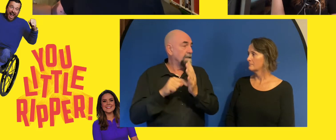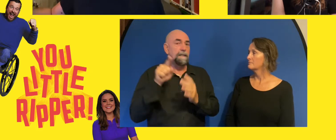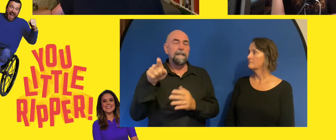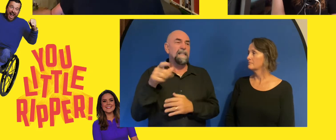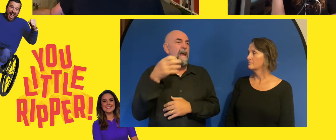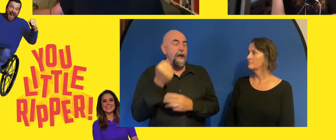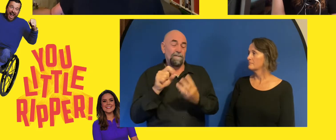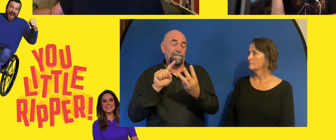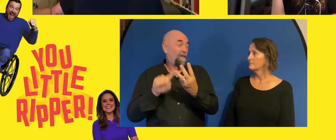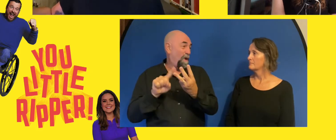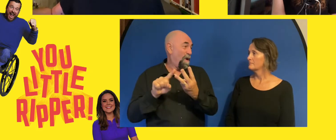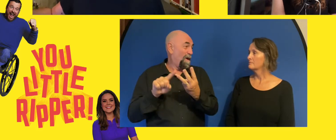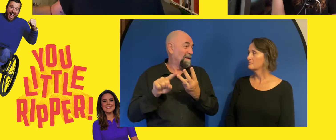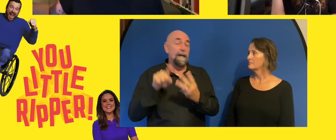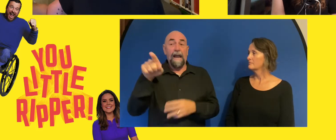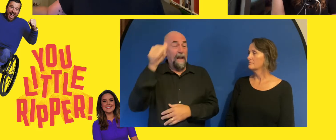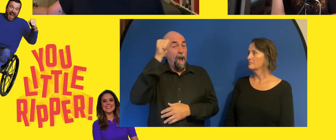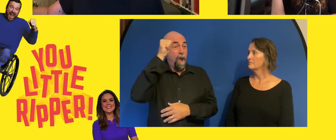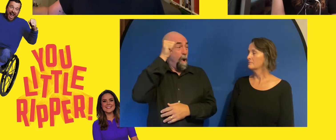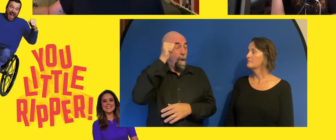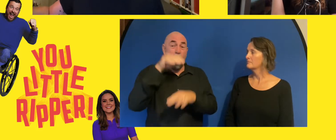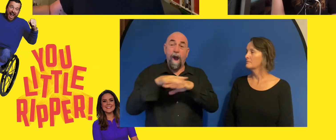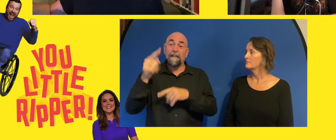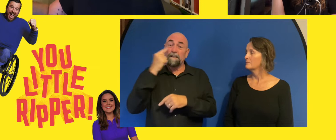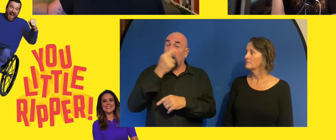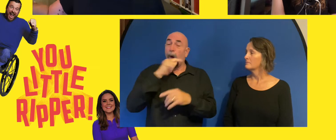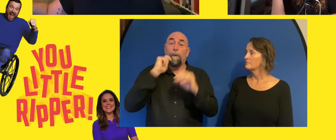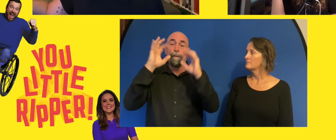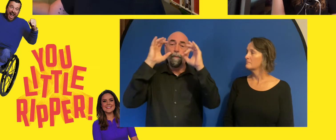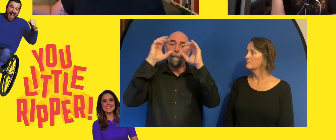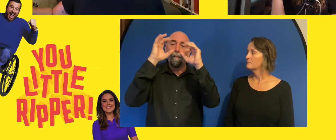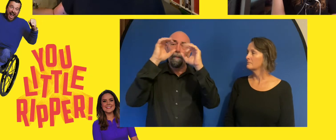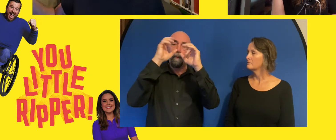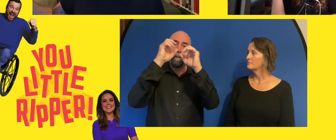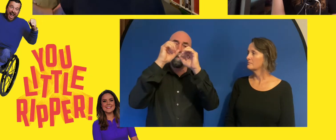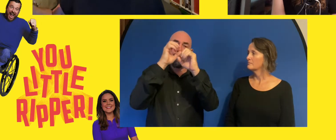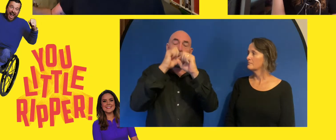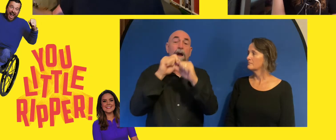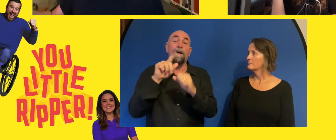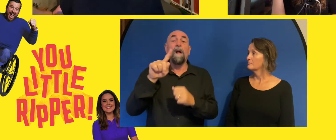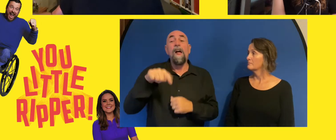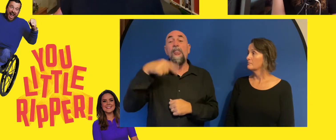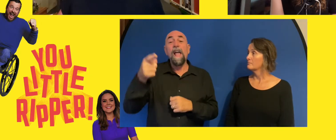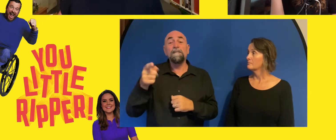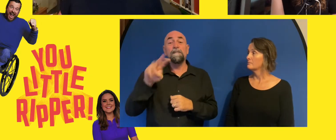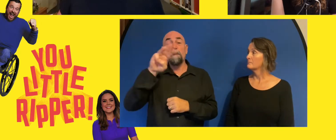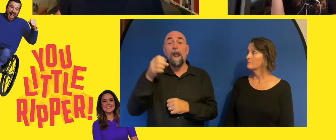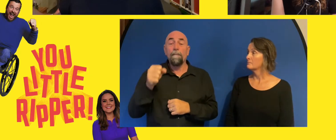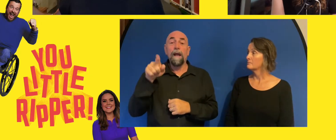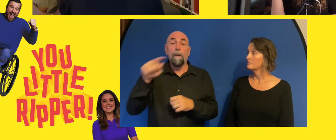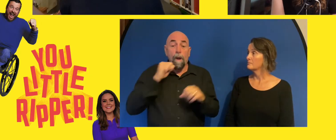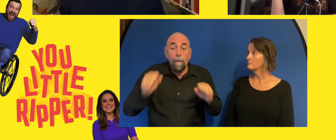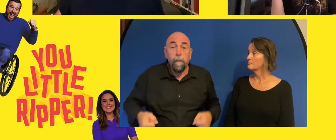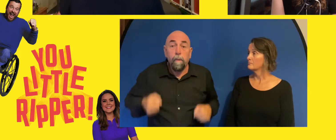he recognises that his vision is degenerating, and that the next time potentially that he's heading down a slope like that, he could